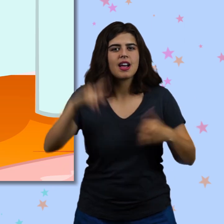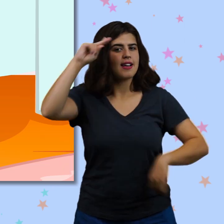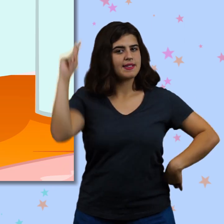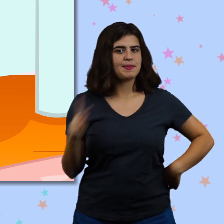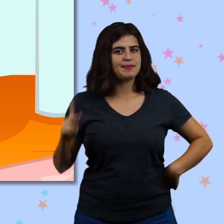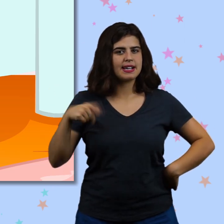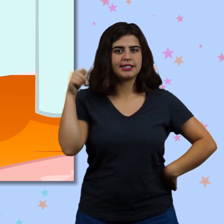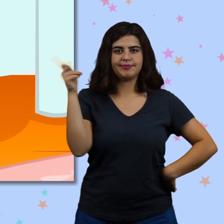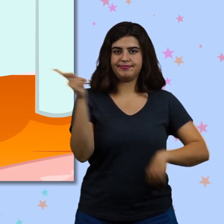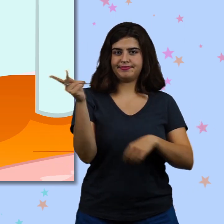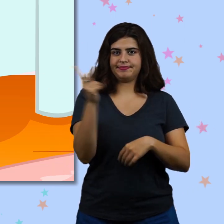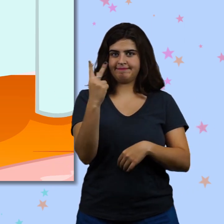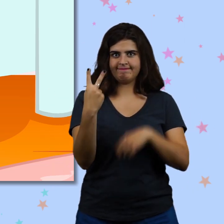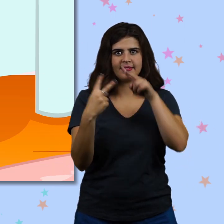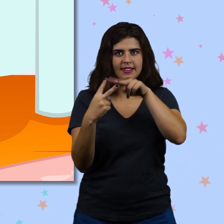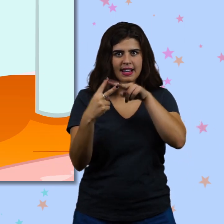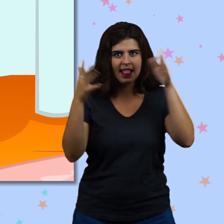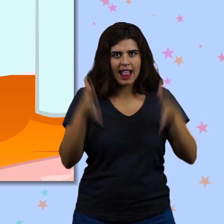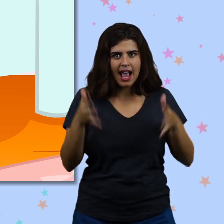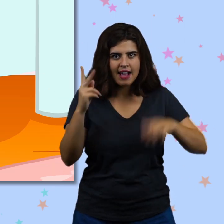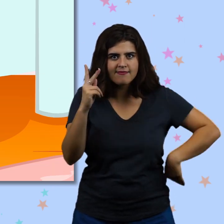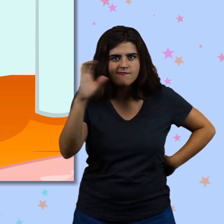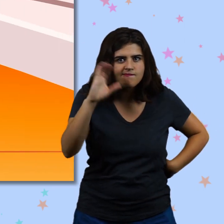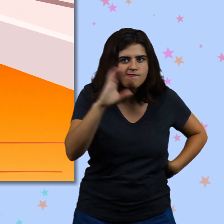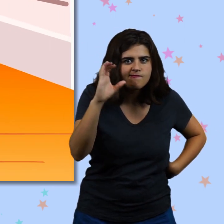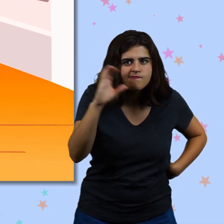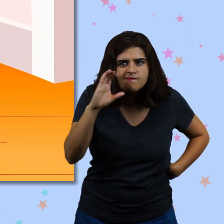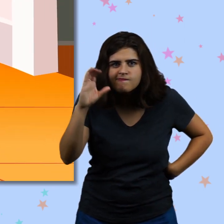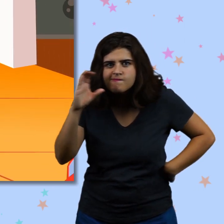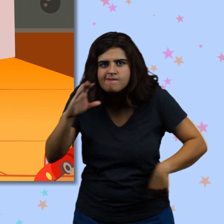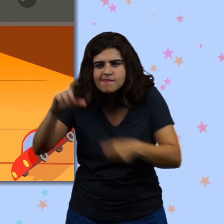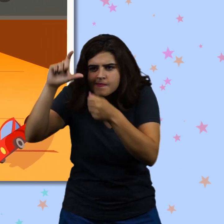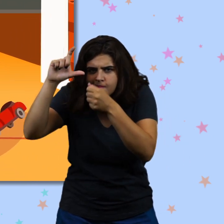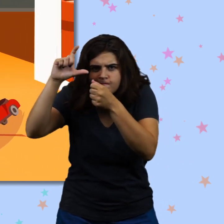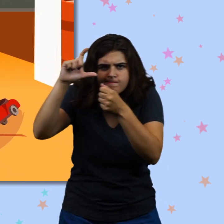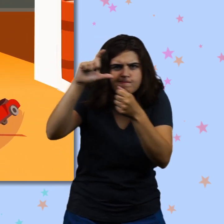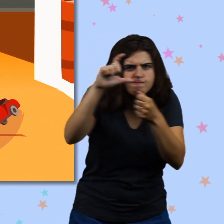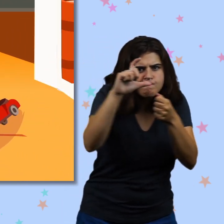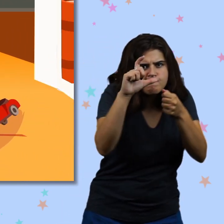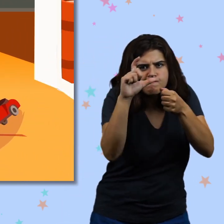Good, Phoebe. We only have 2 little things left to find.